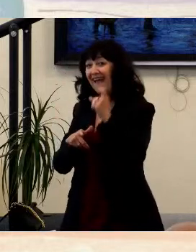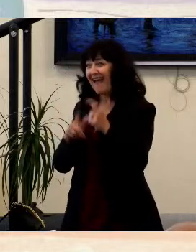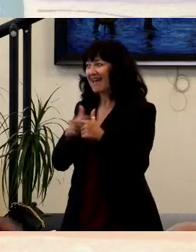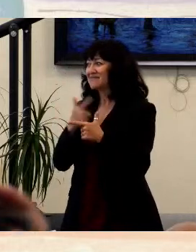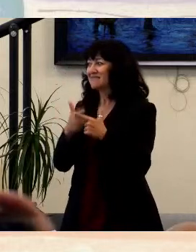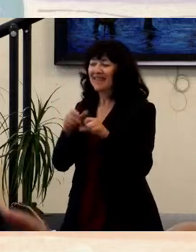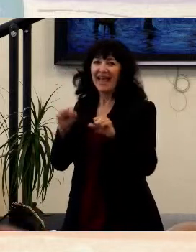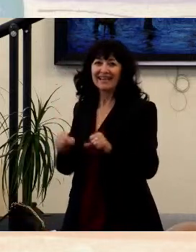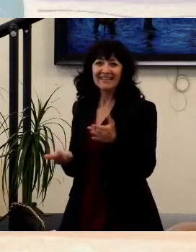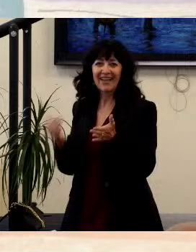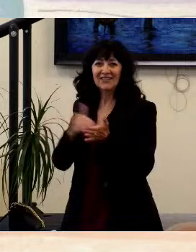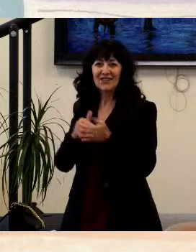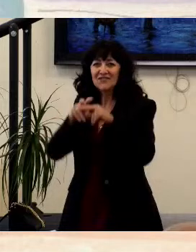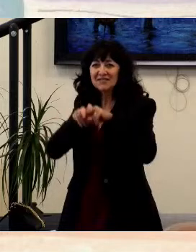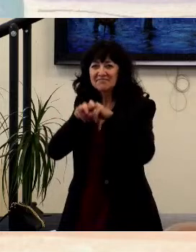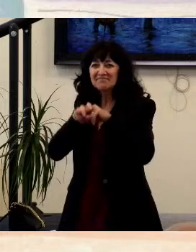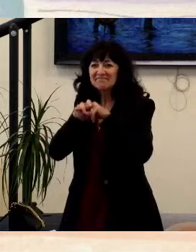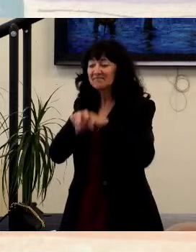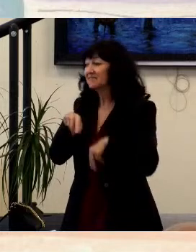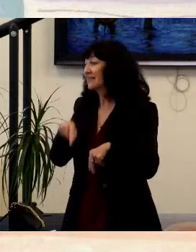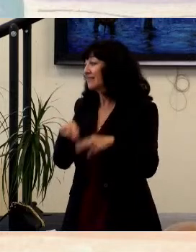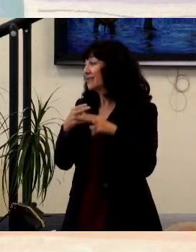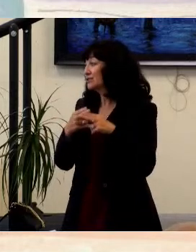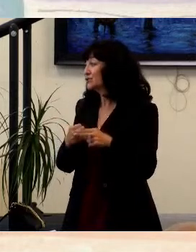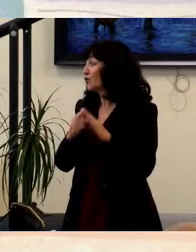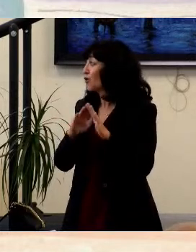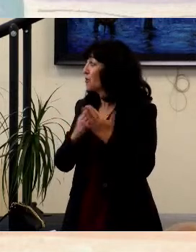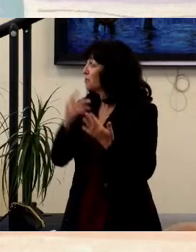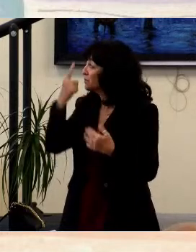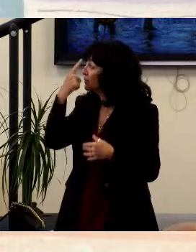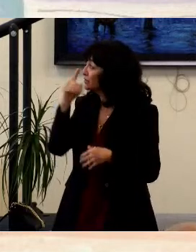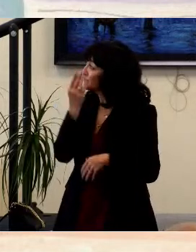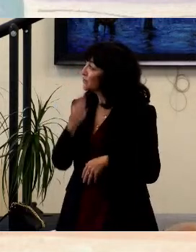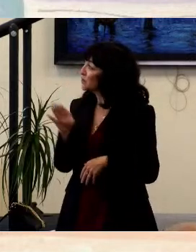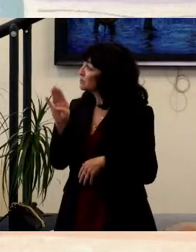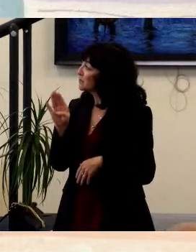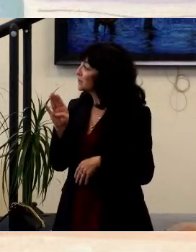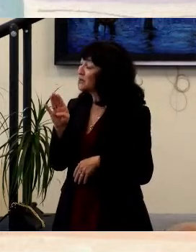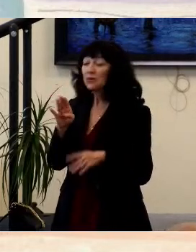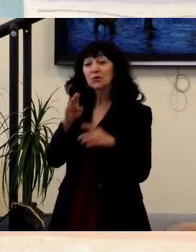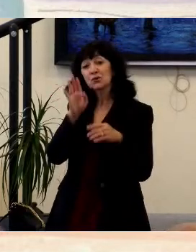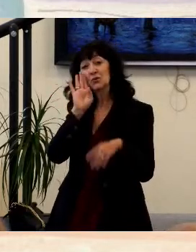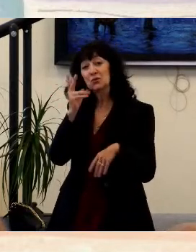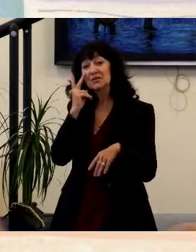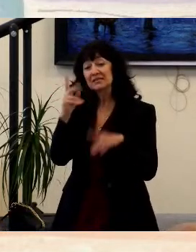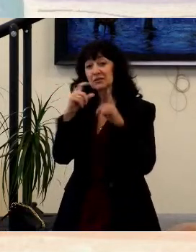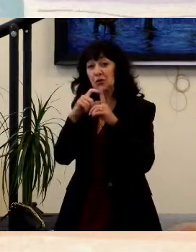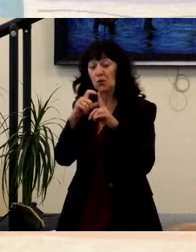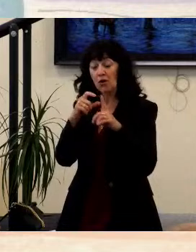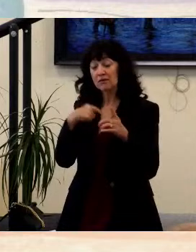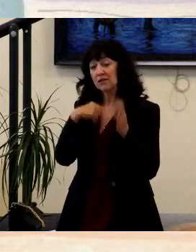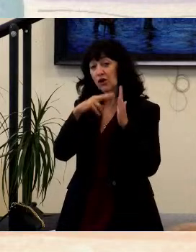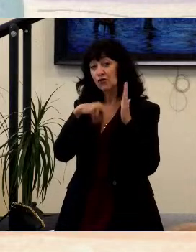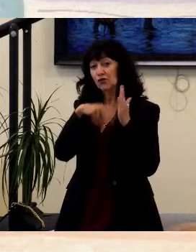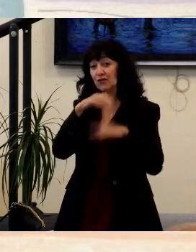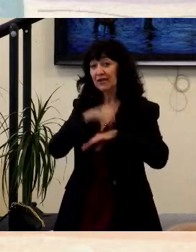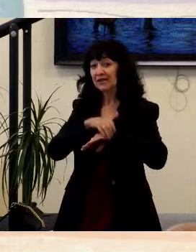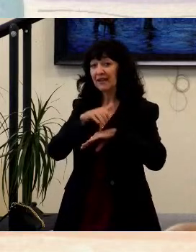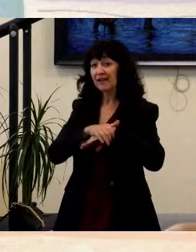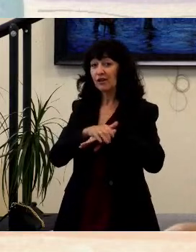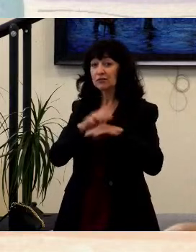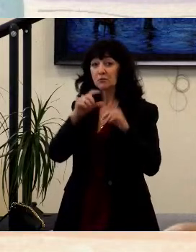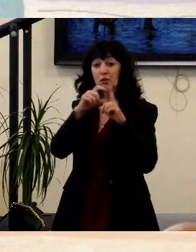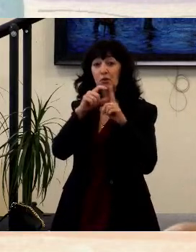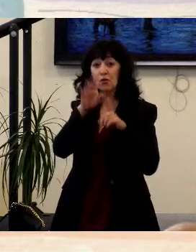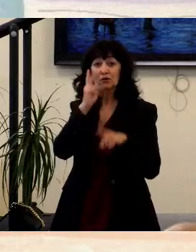longer. This is called Books for Blue, and the words are going to show up there. I'm going to read it in English, and the words are going to show up there in English and